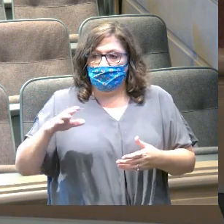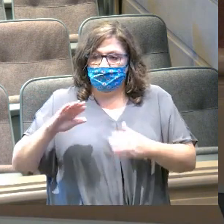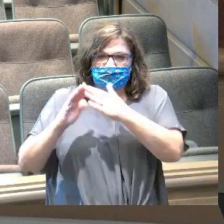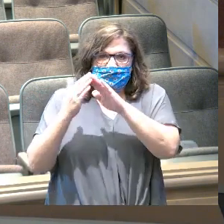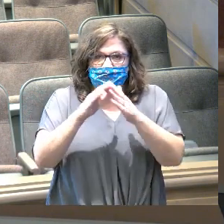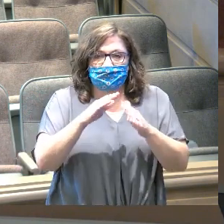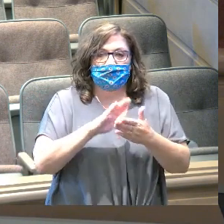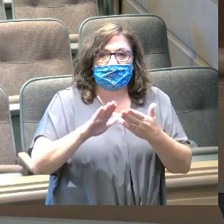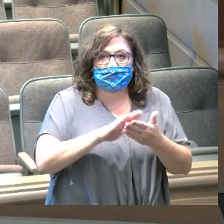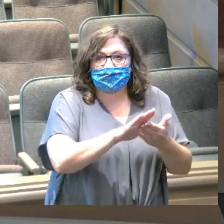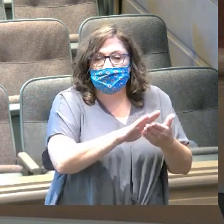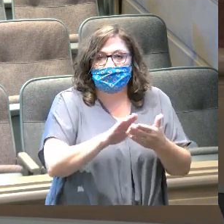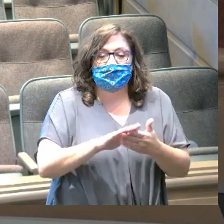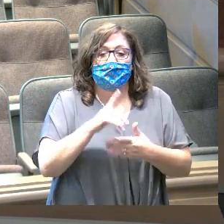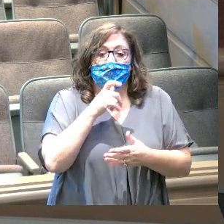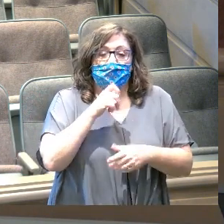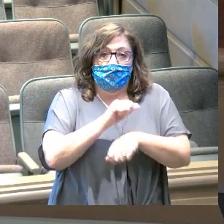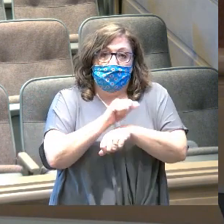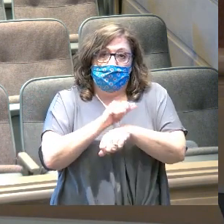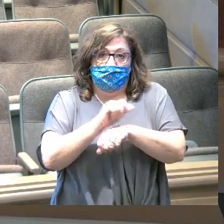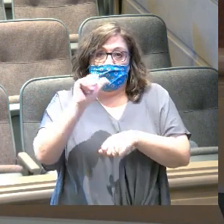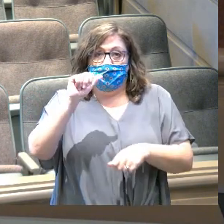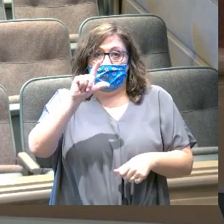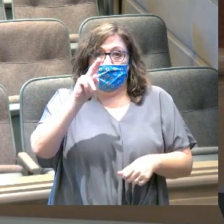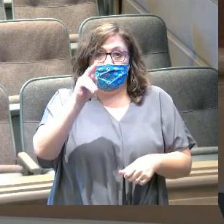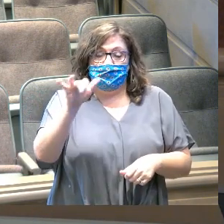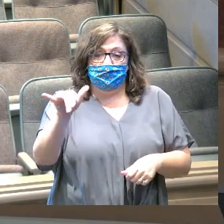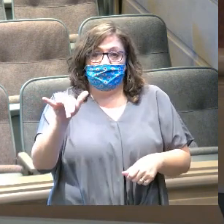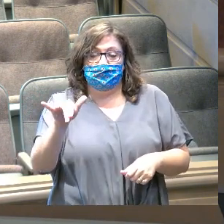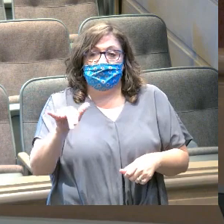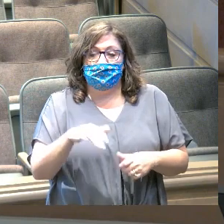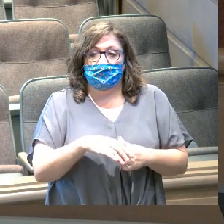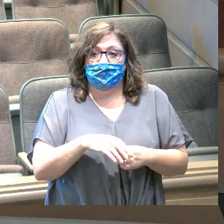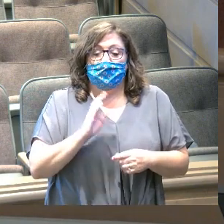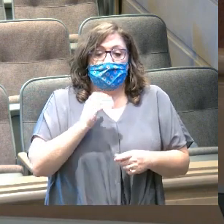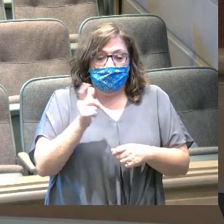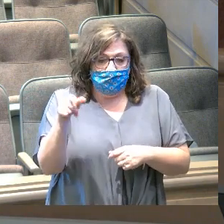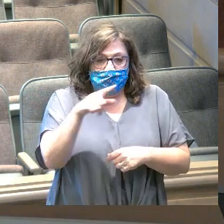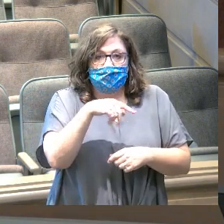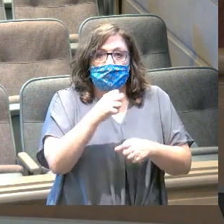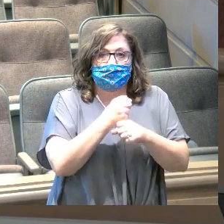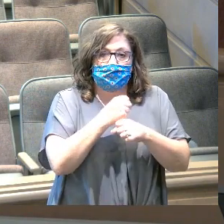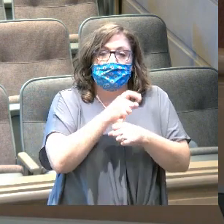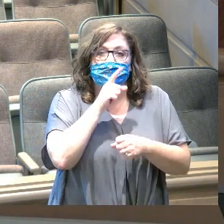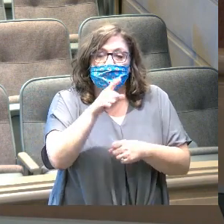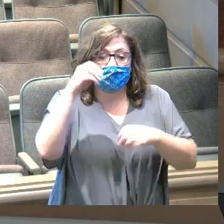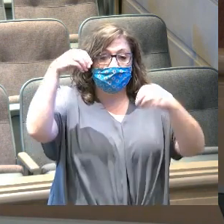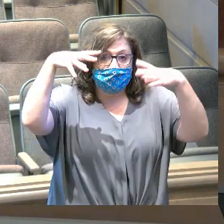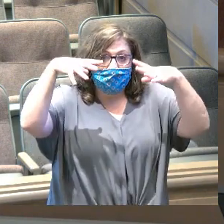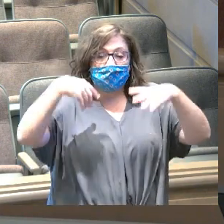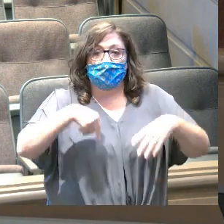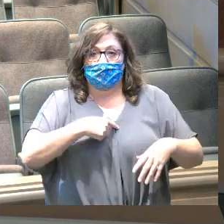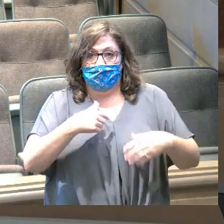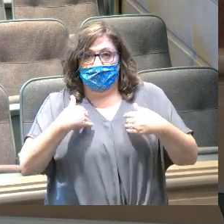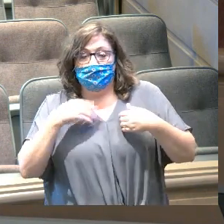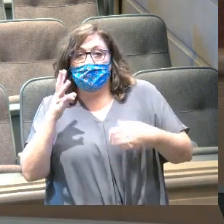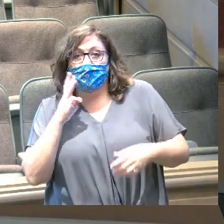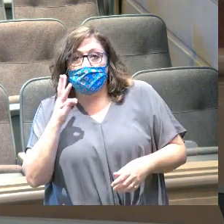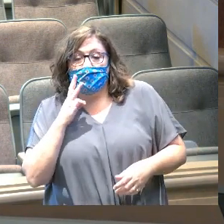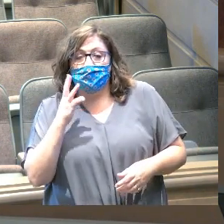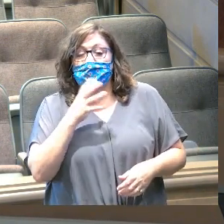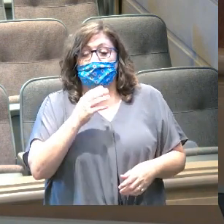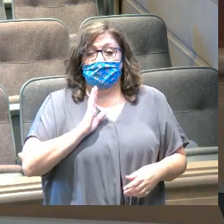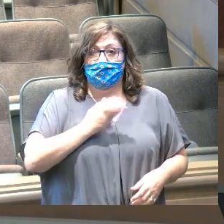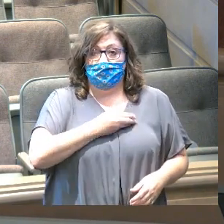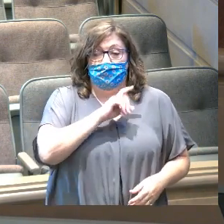Albany Utilities to make sure throughout this ordeal our lights are on, we have water, and our